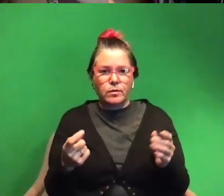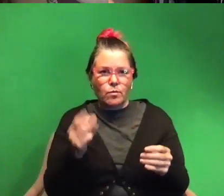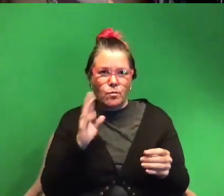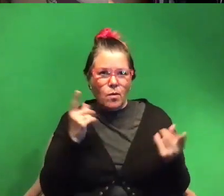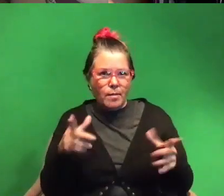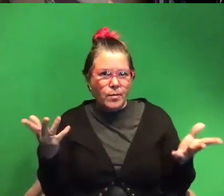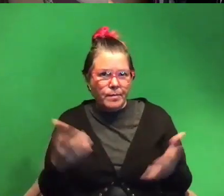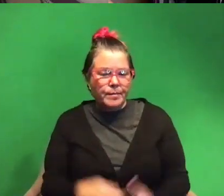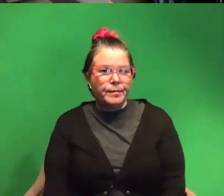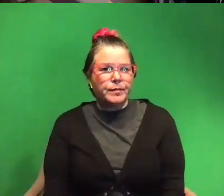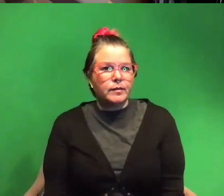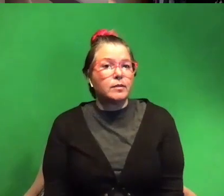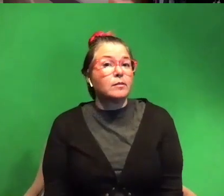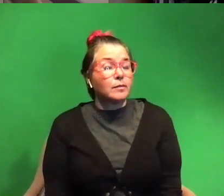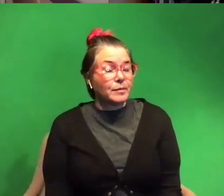happen?